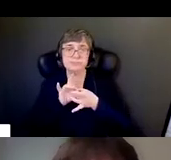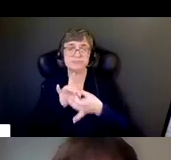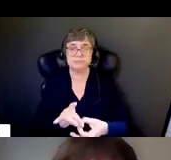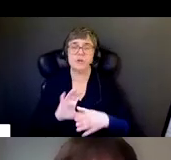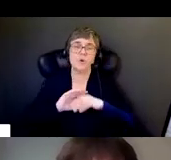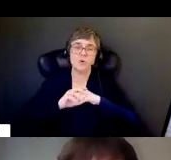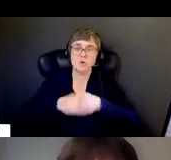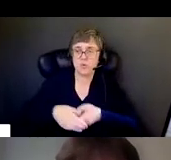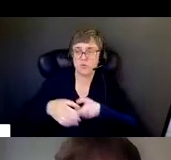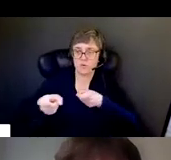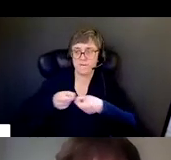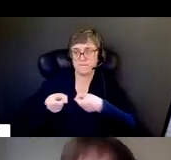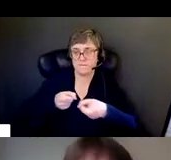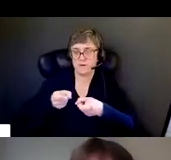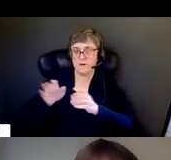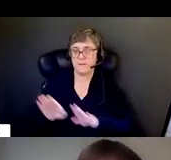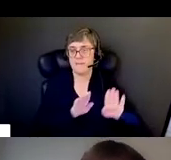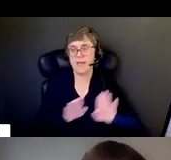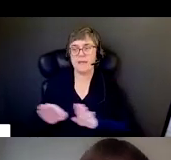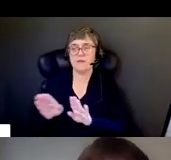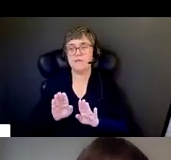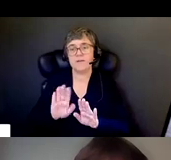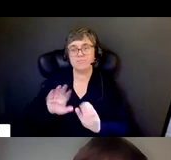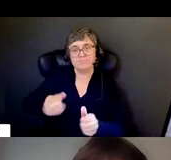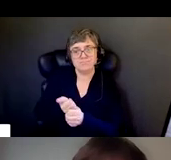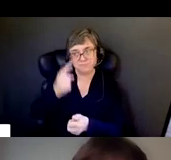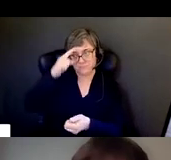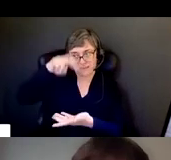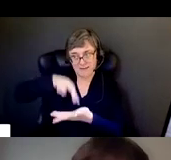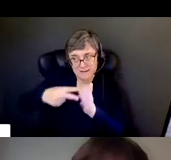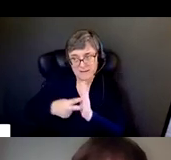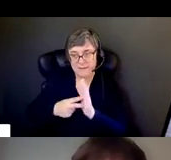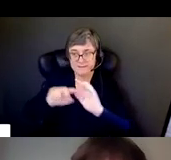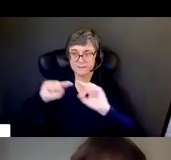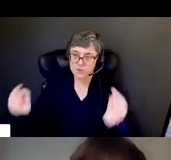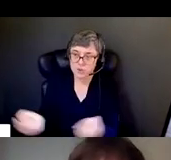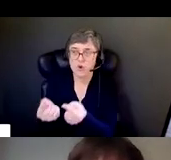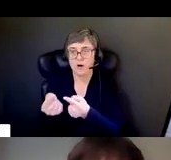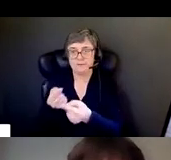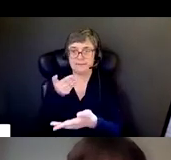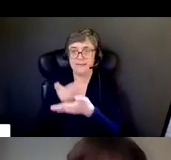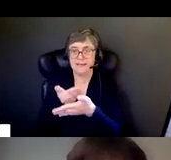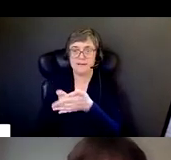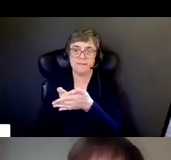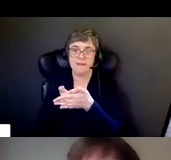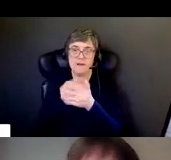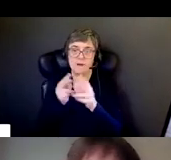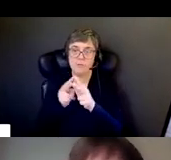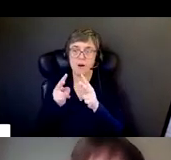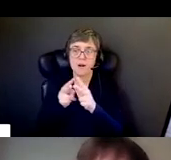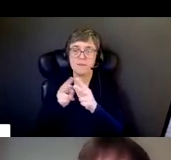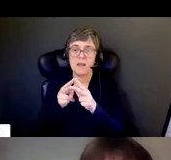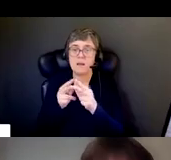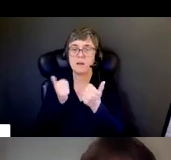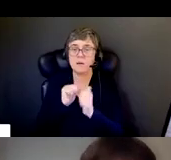with the intent to cause an intimate partner to believe that their safety is threatened or